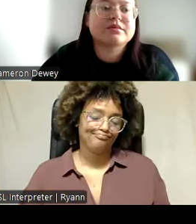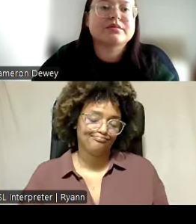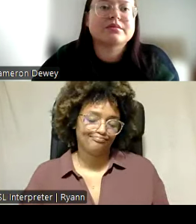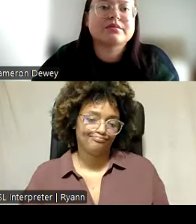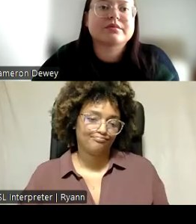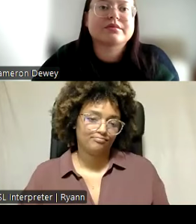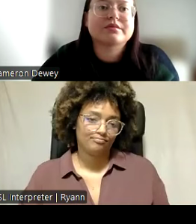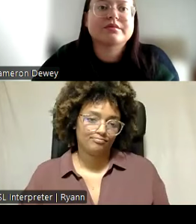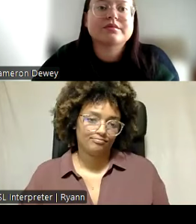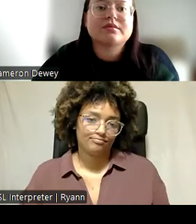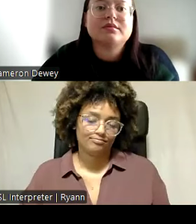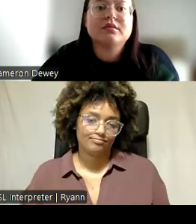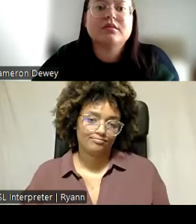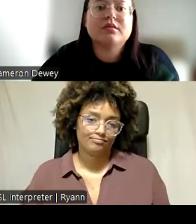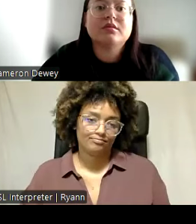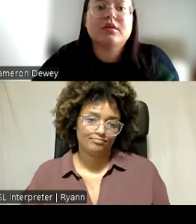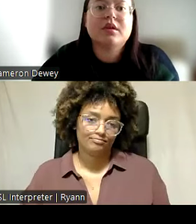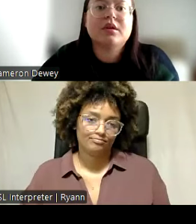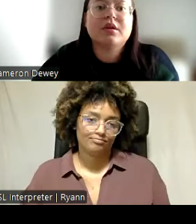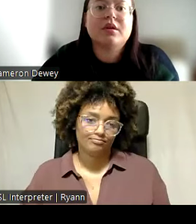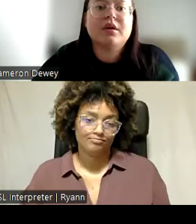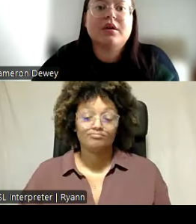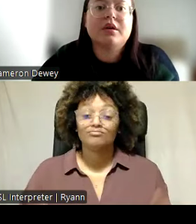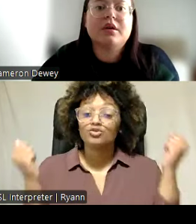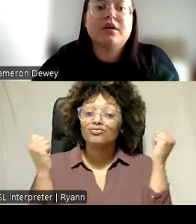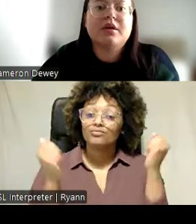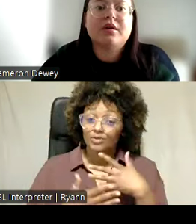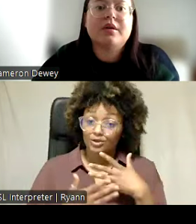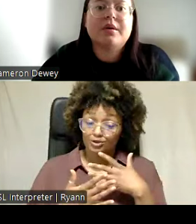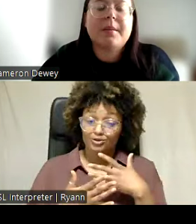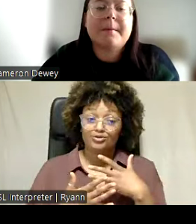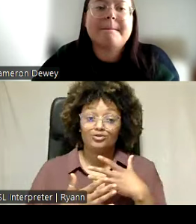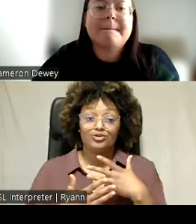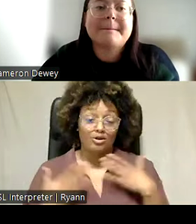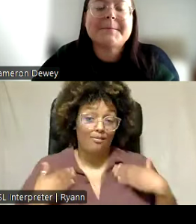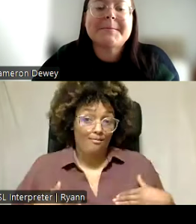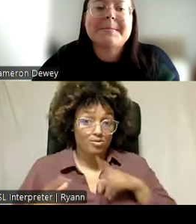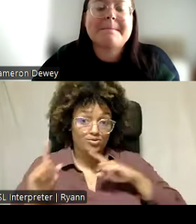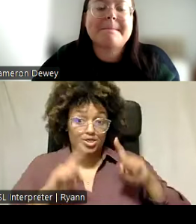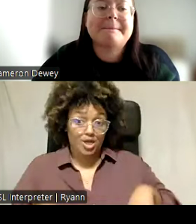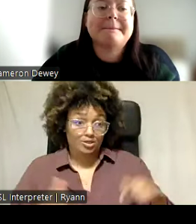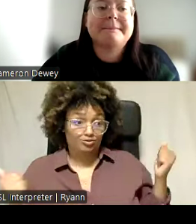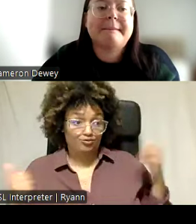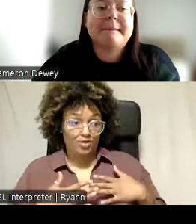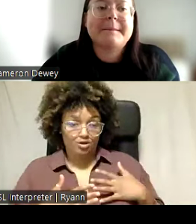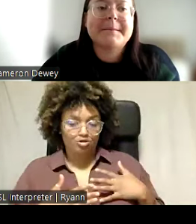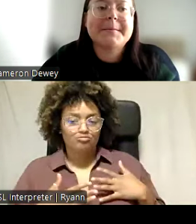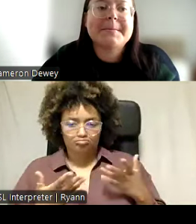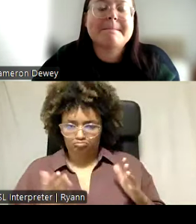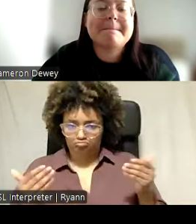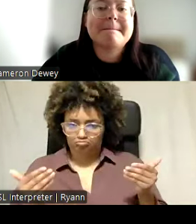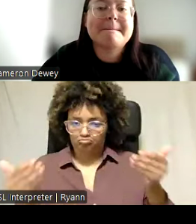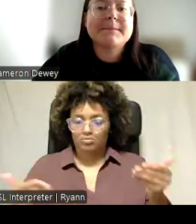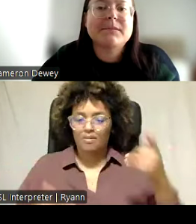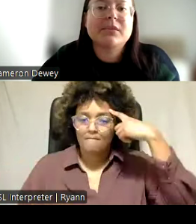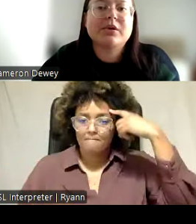So now that we have discussed fear and our bodily reactions to fear, we can also now move on to memory.